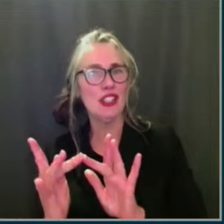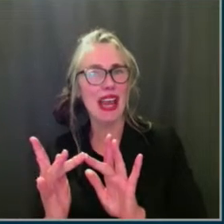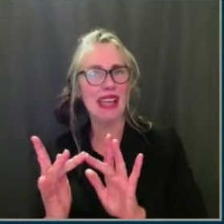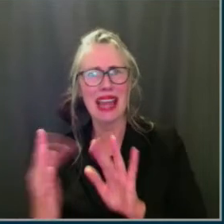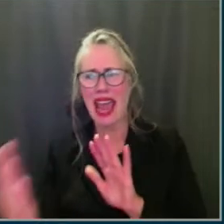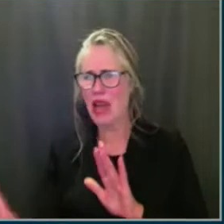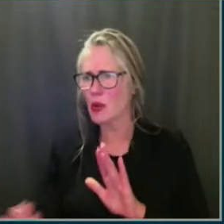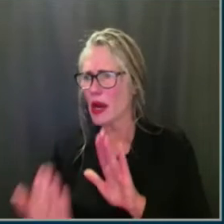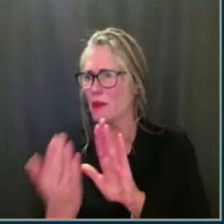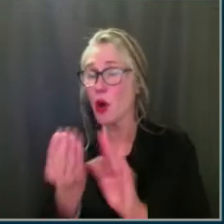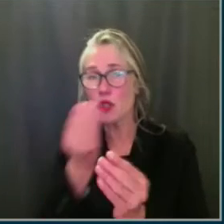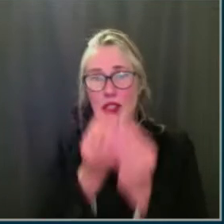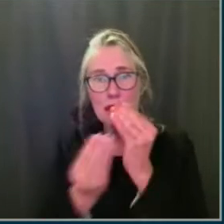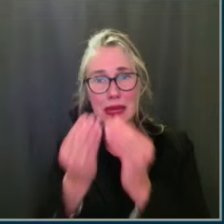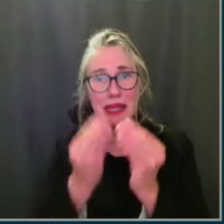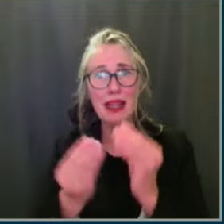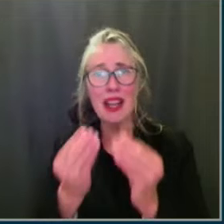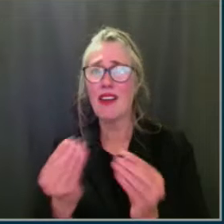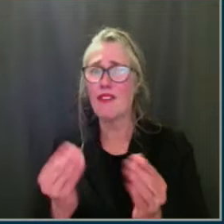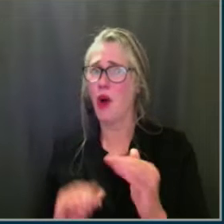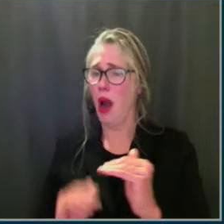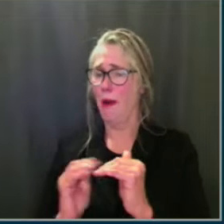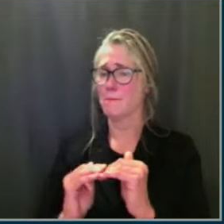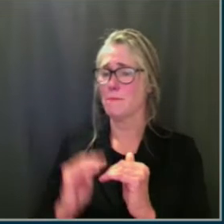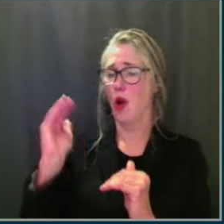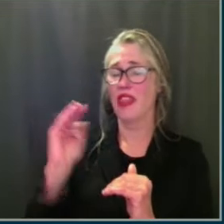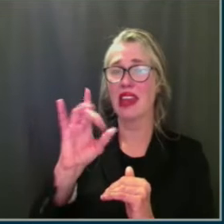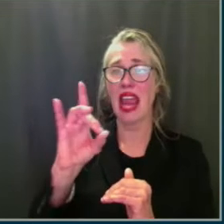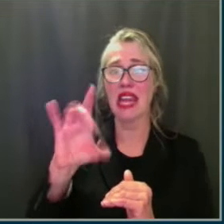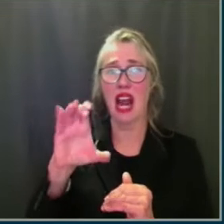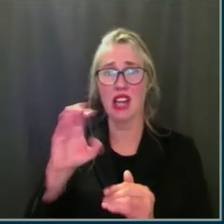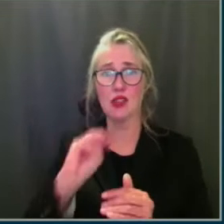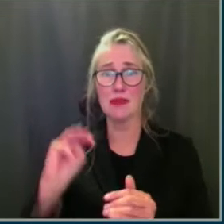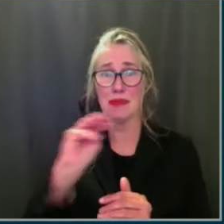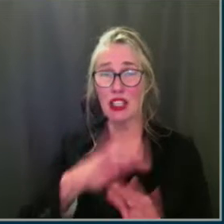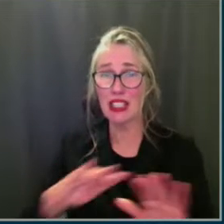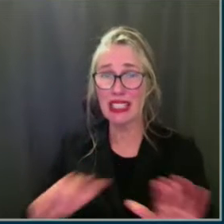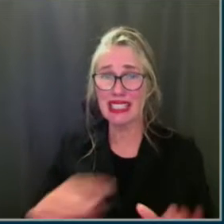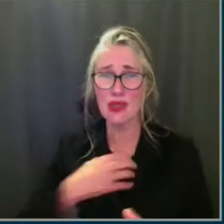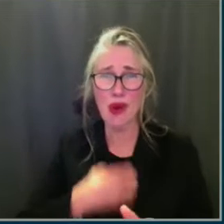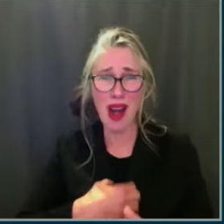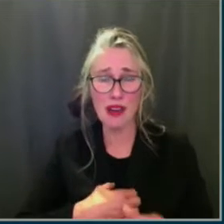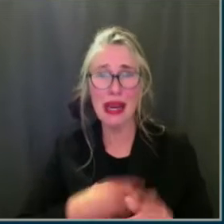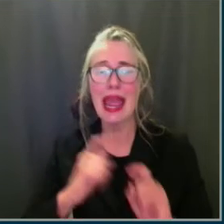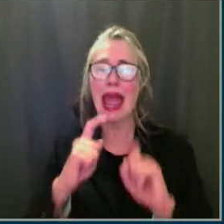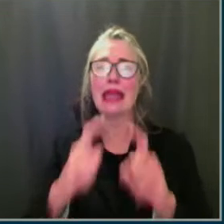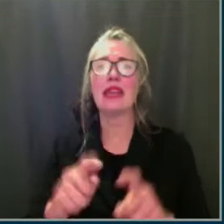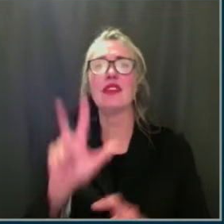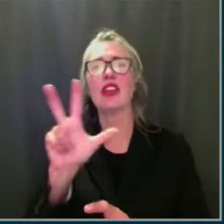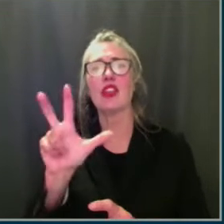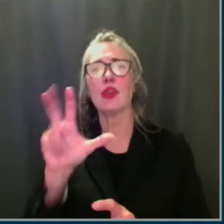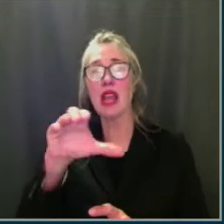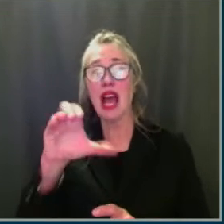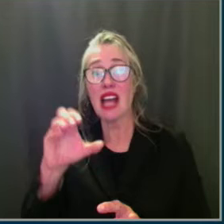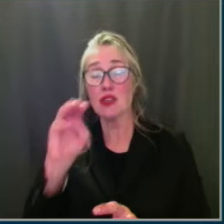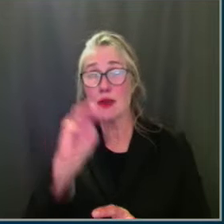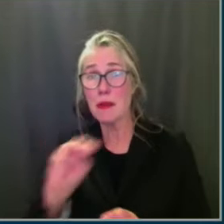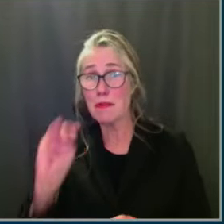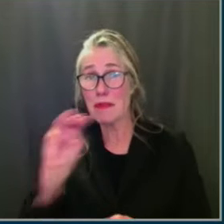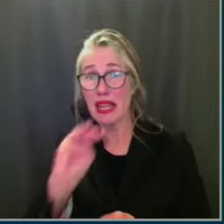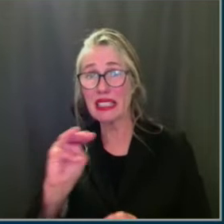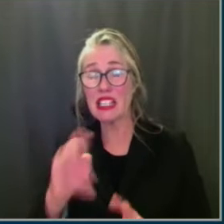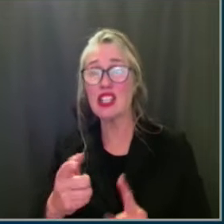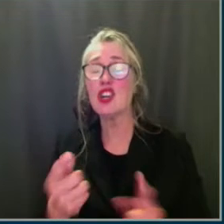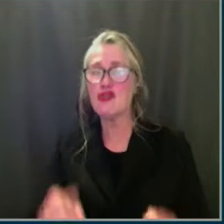million meals for our hungry kids and their families. And of course, providing 3 million rapid COVID tests for free for our schools. As